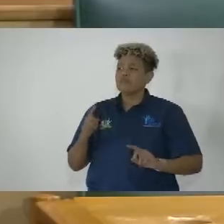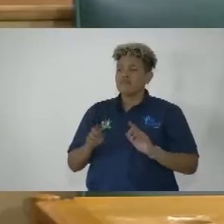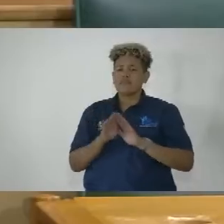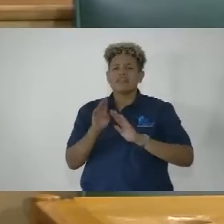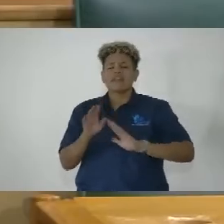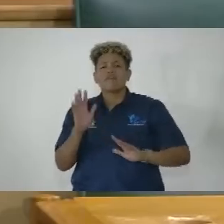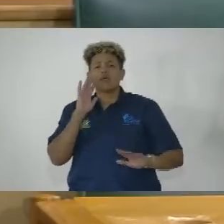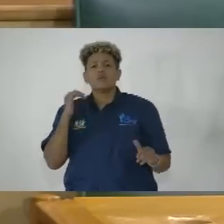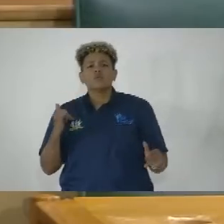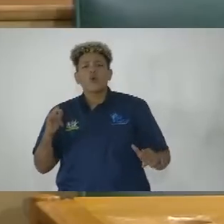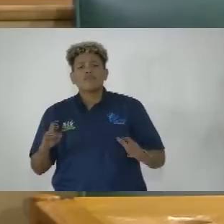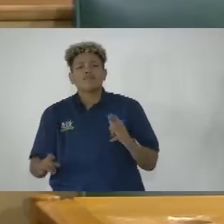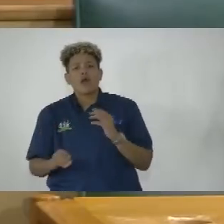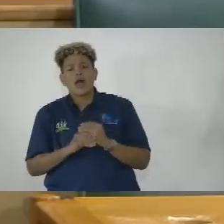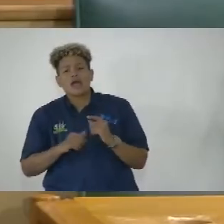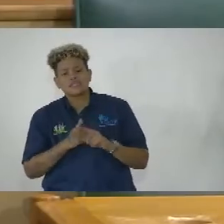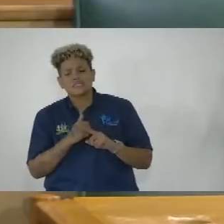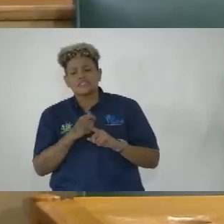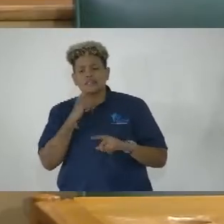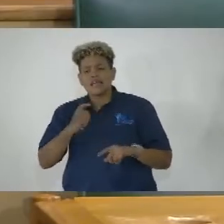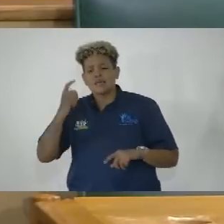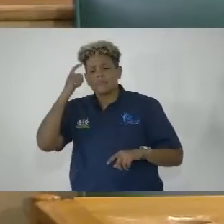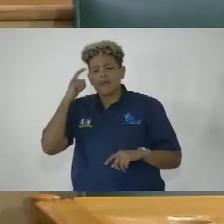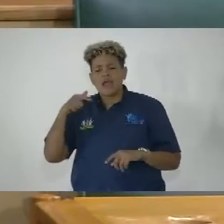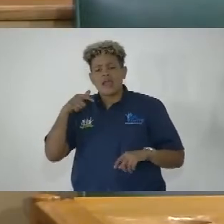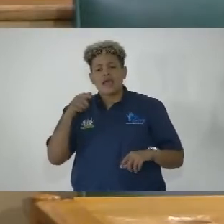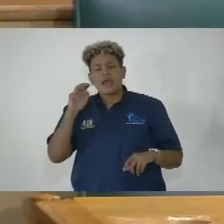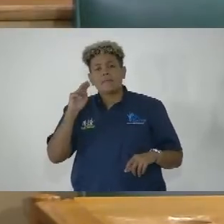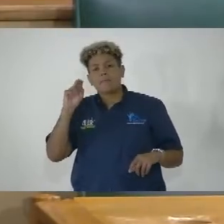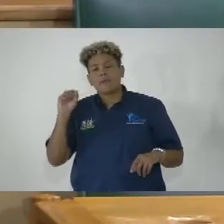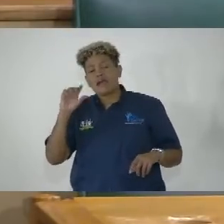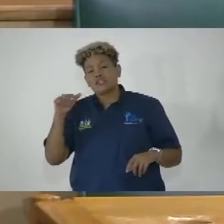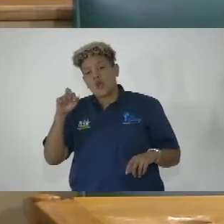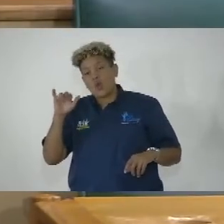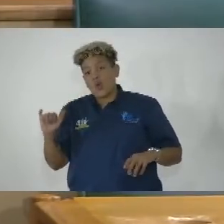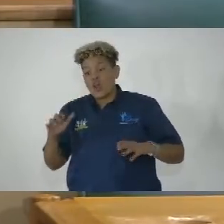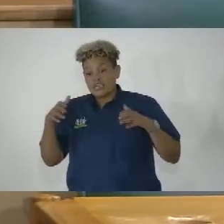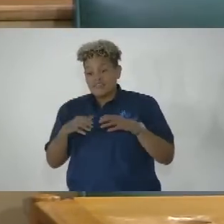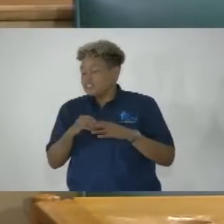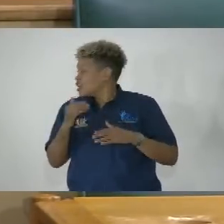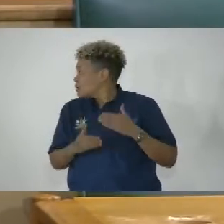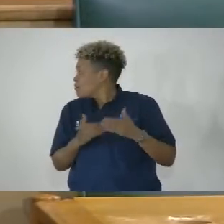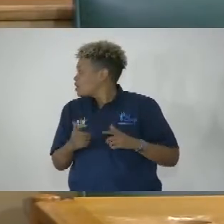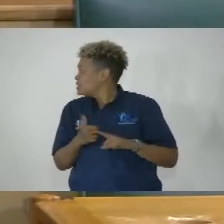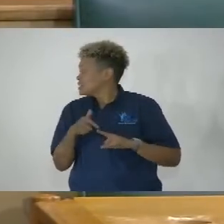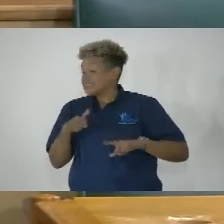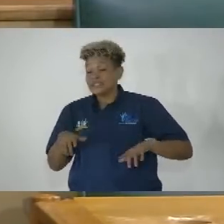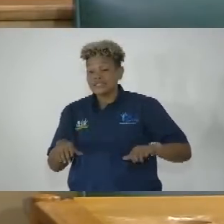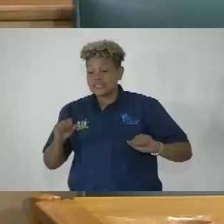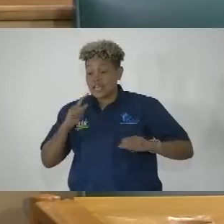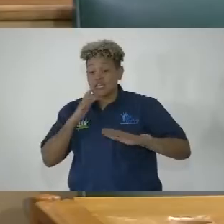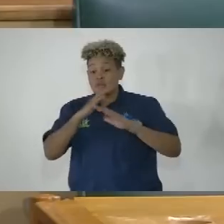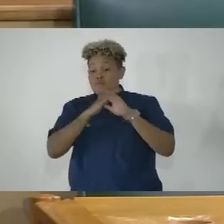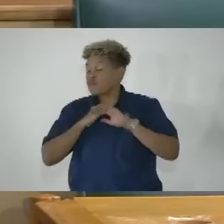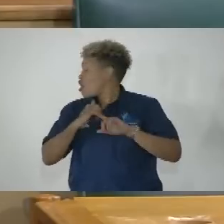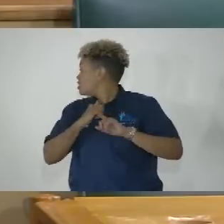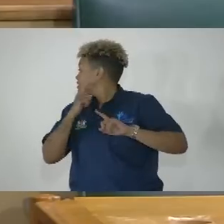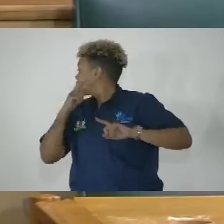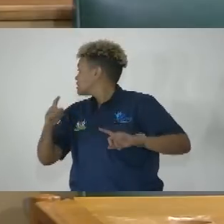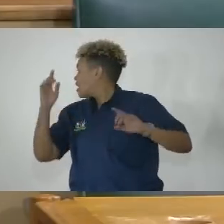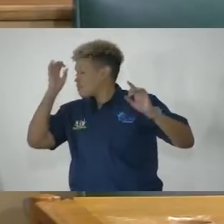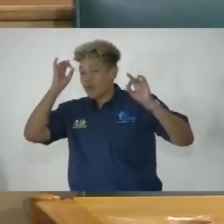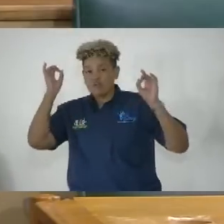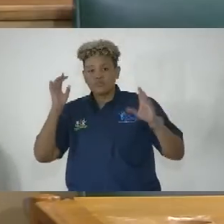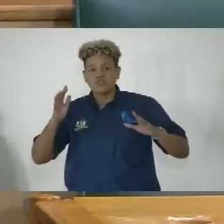will now have to add the Mines and Quarries Division to the process. This is taking bureaucracy to an